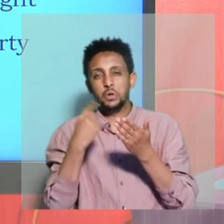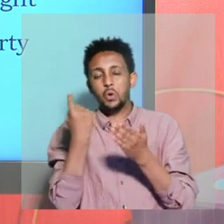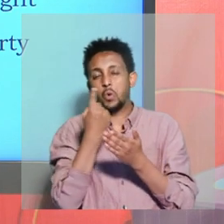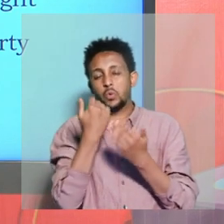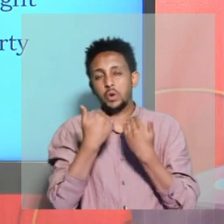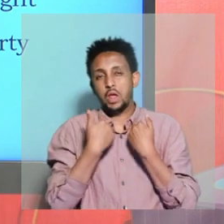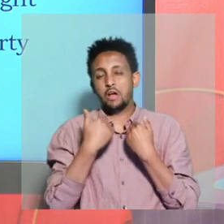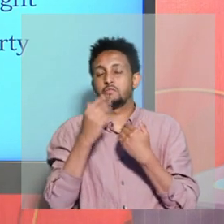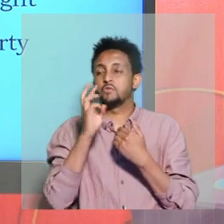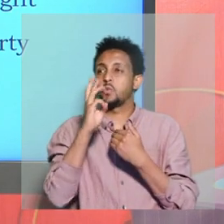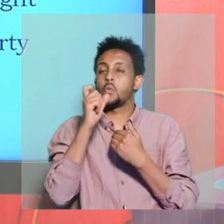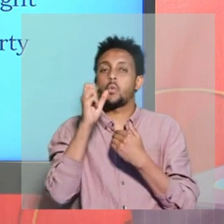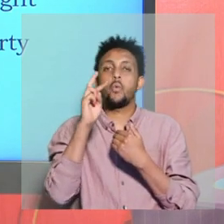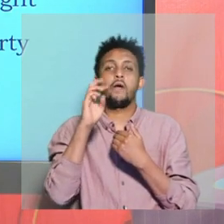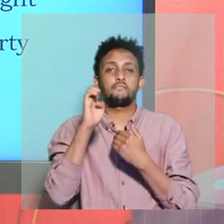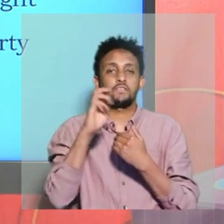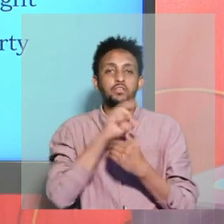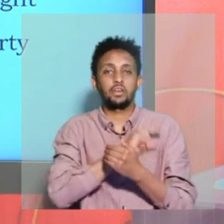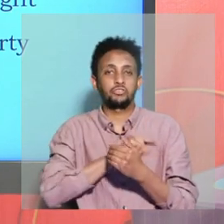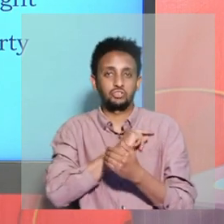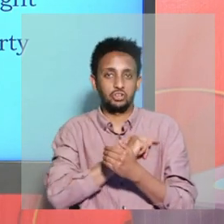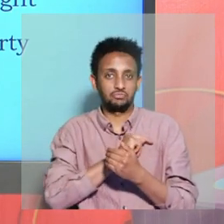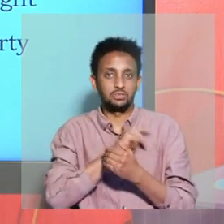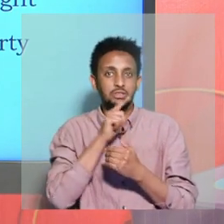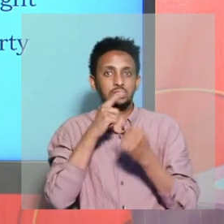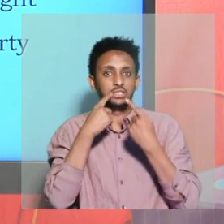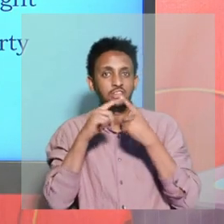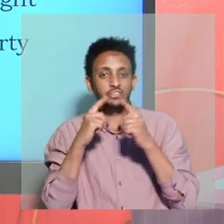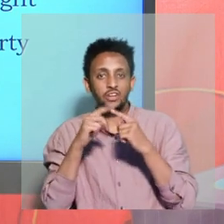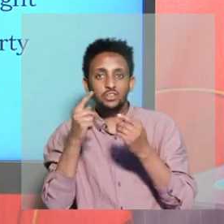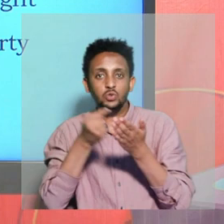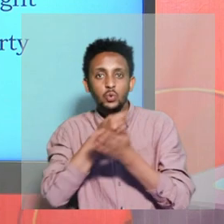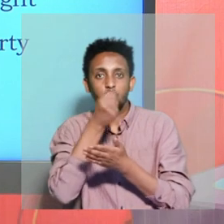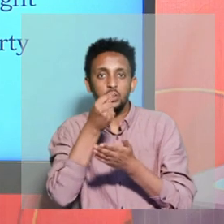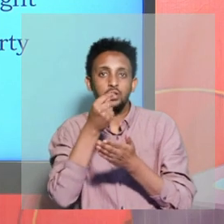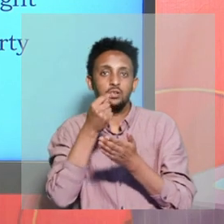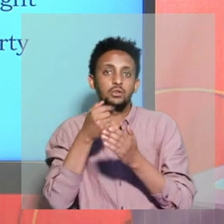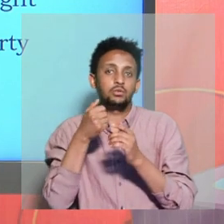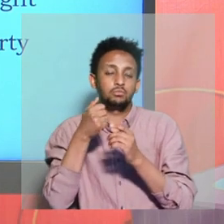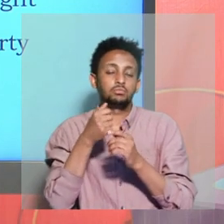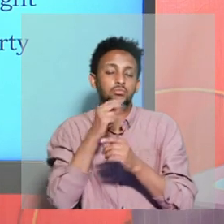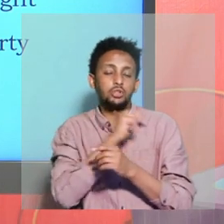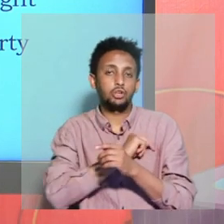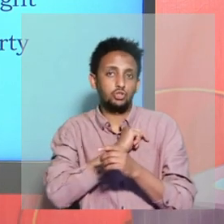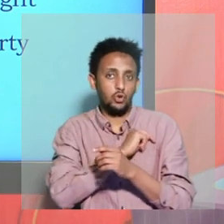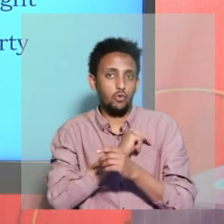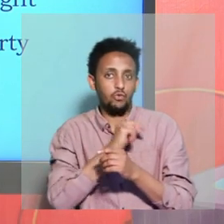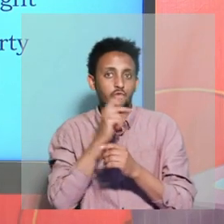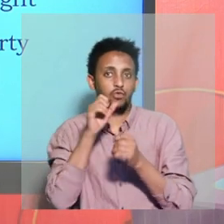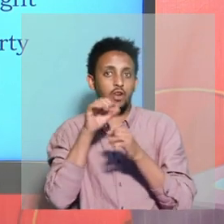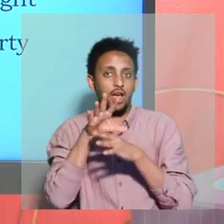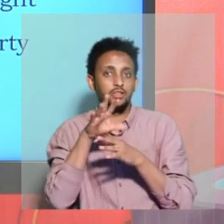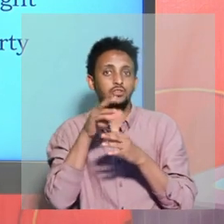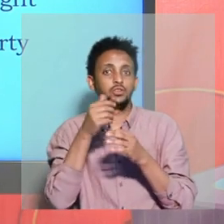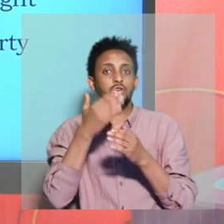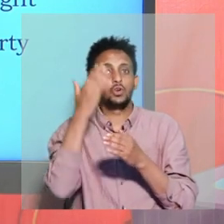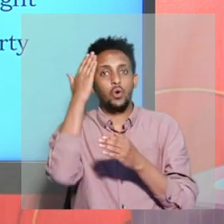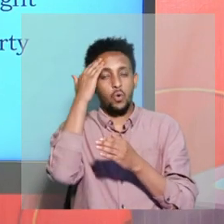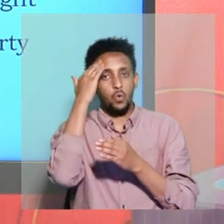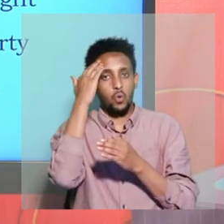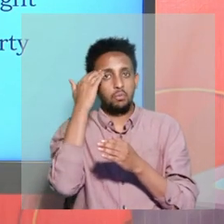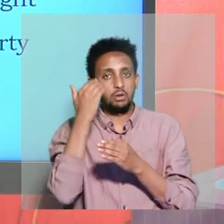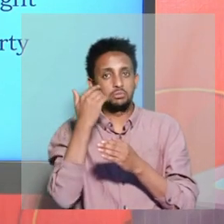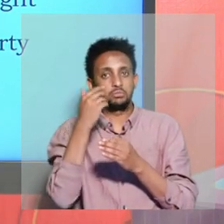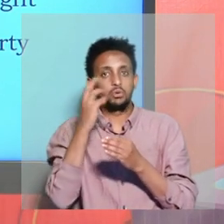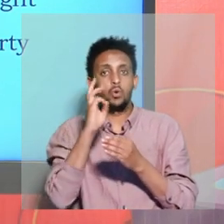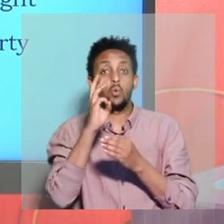have a wave nature. So among the different theories proposed on the nature of light, the common are